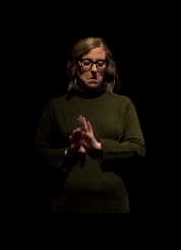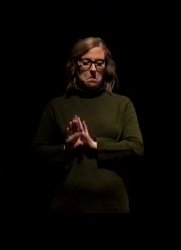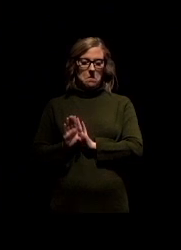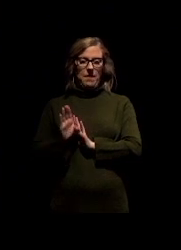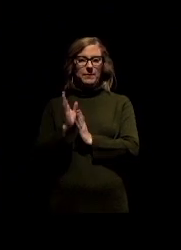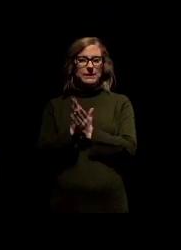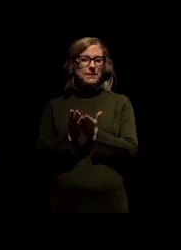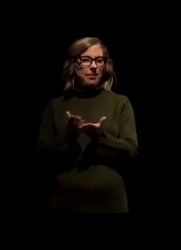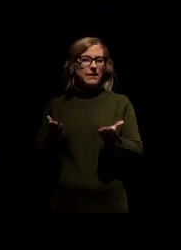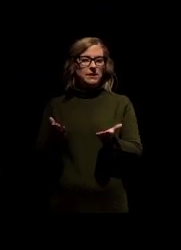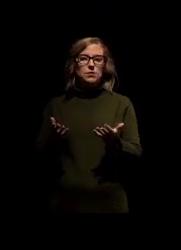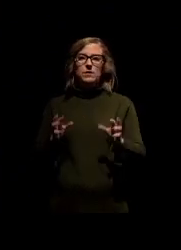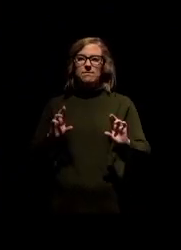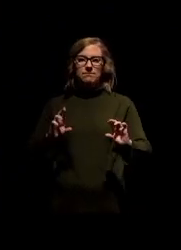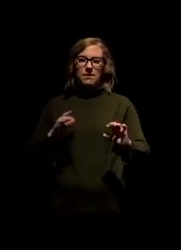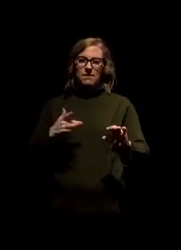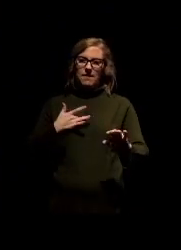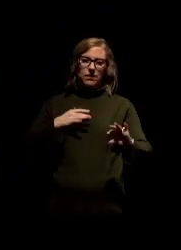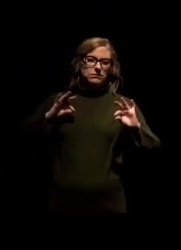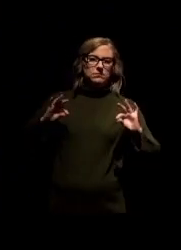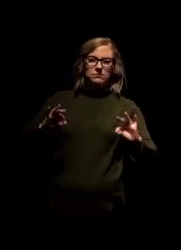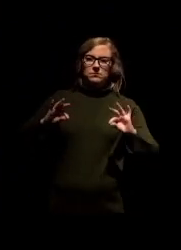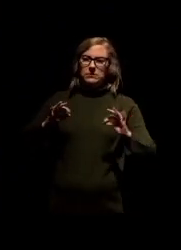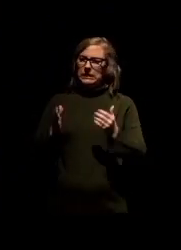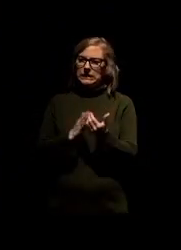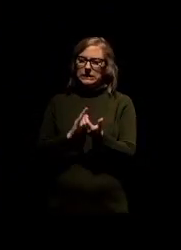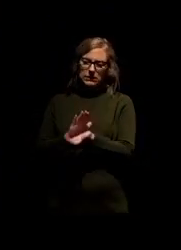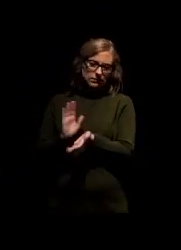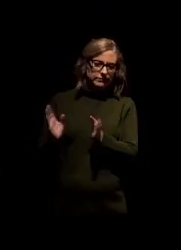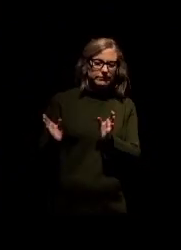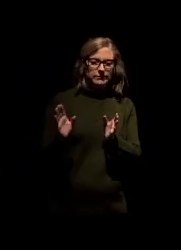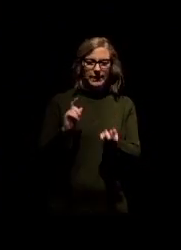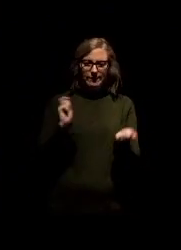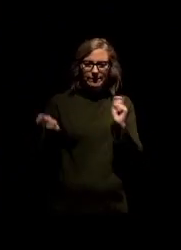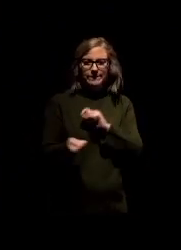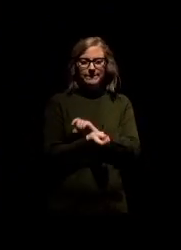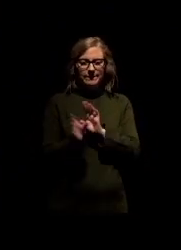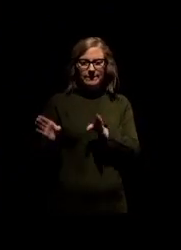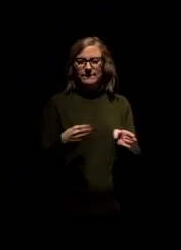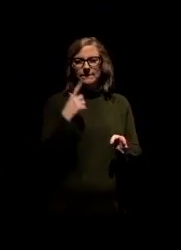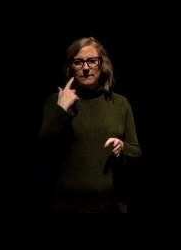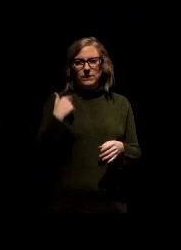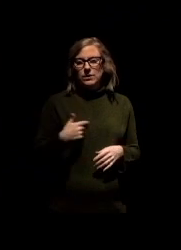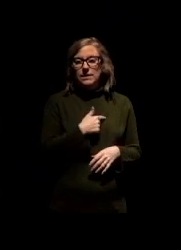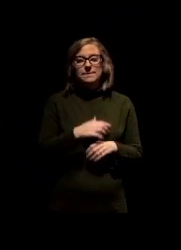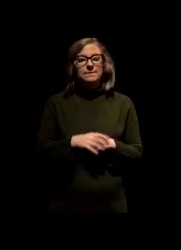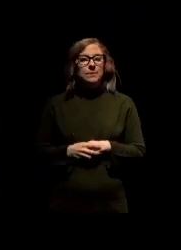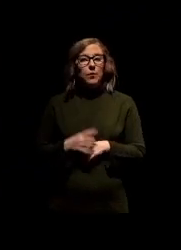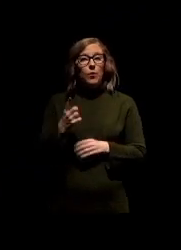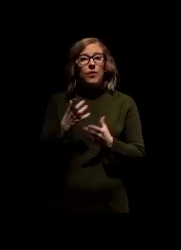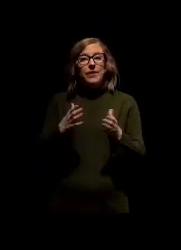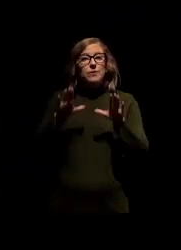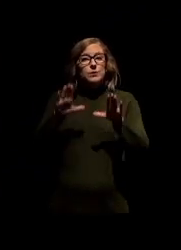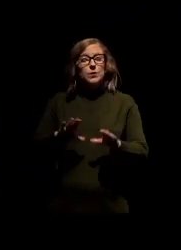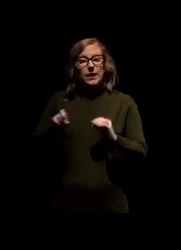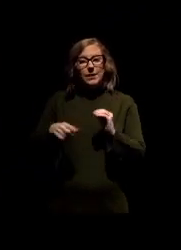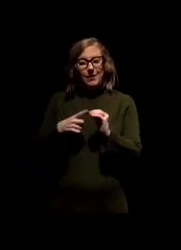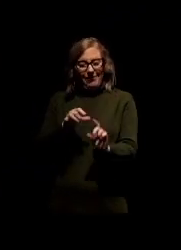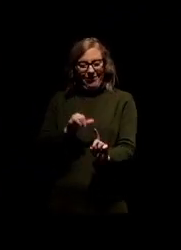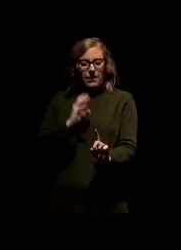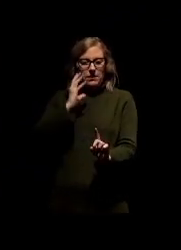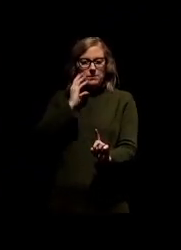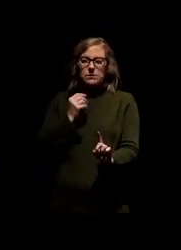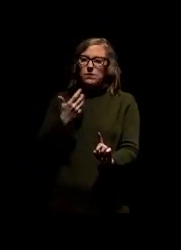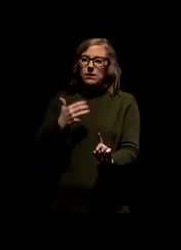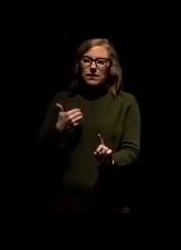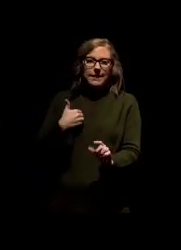well situated. And I think one of the things that's that was great about that experience was we were already sort